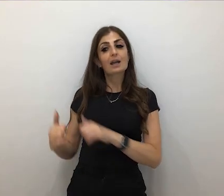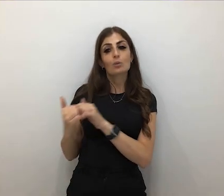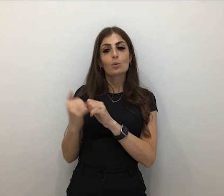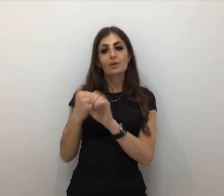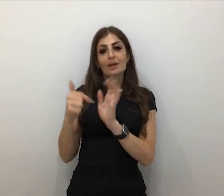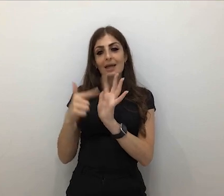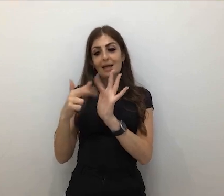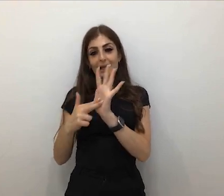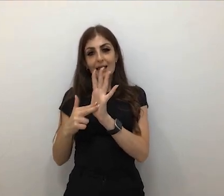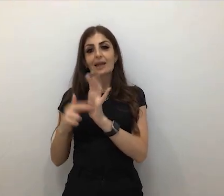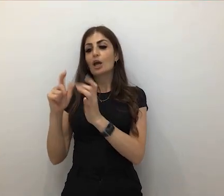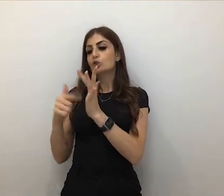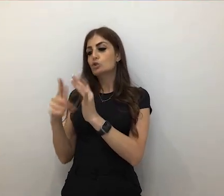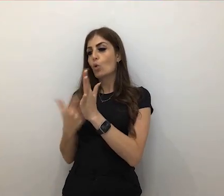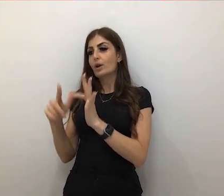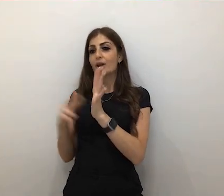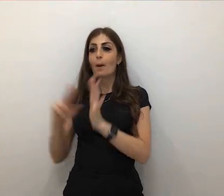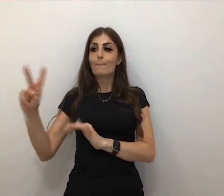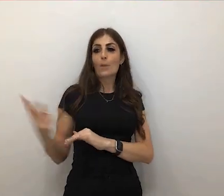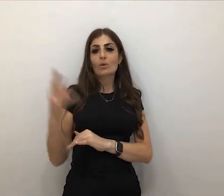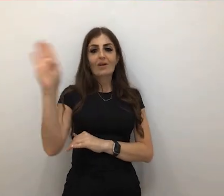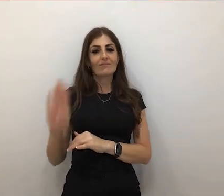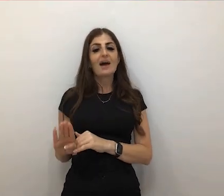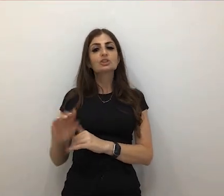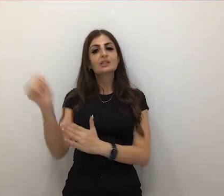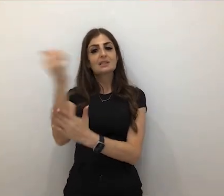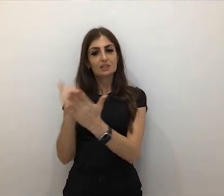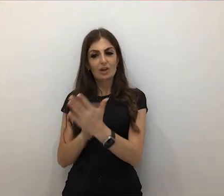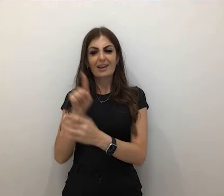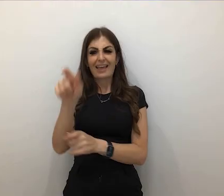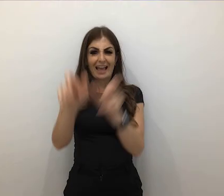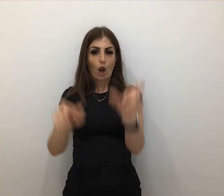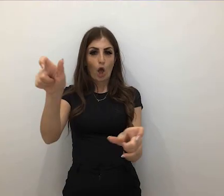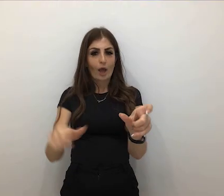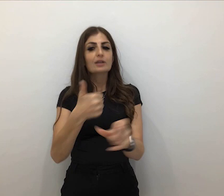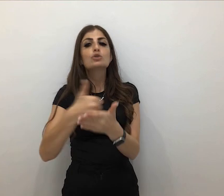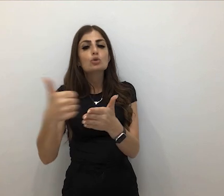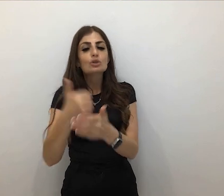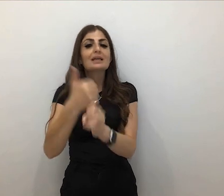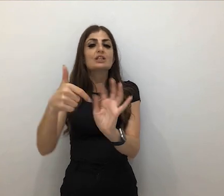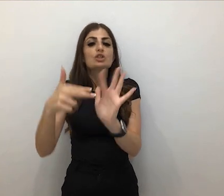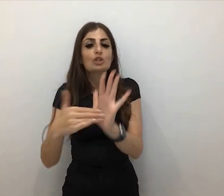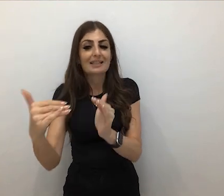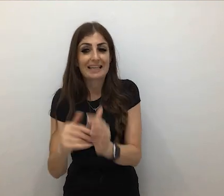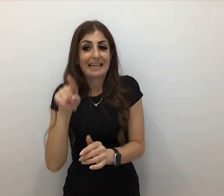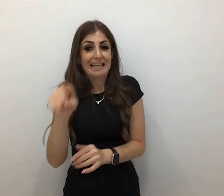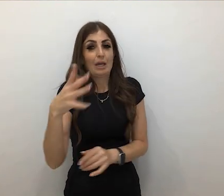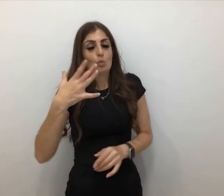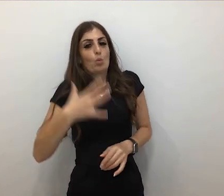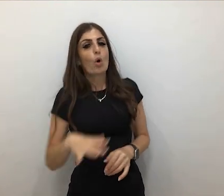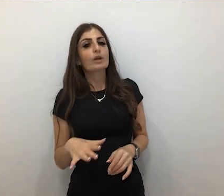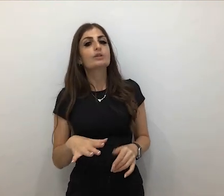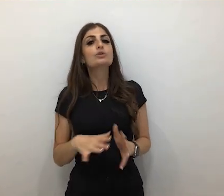Jordan Gogos, the fashion designer. Jordan's clientele are traditionally Gen Z, and what he wanted to do was he wanted